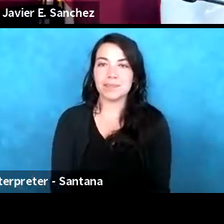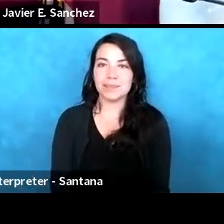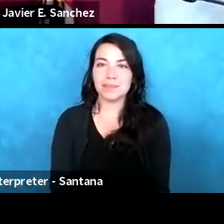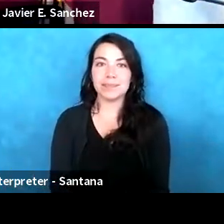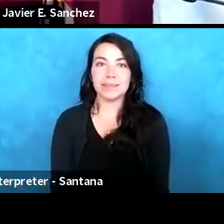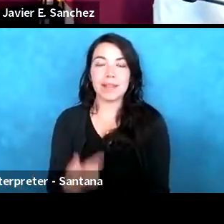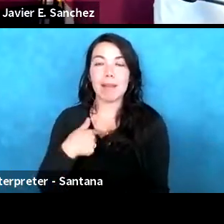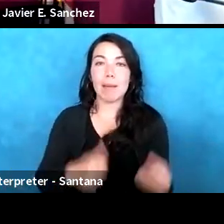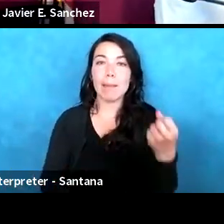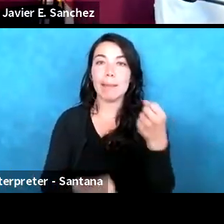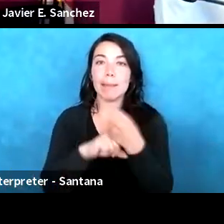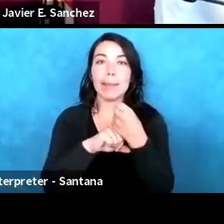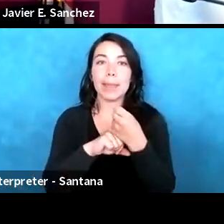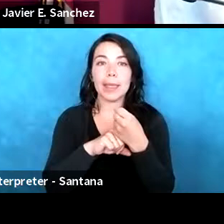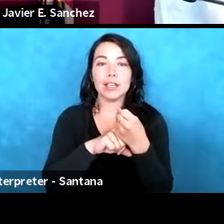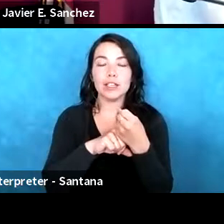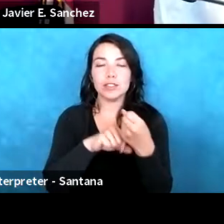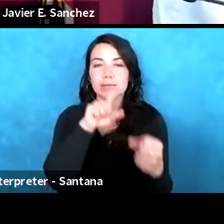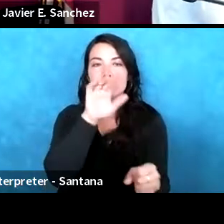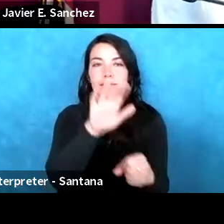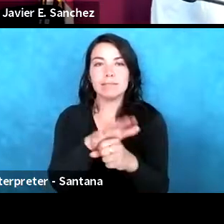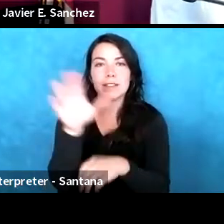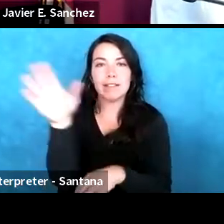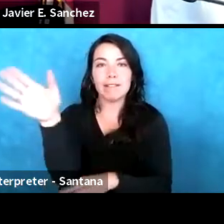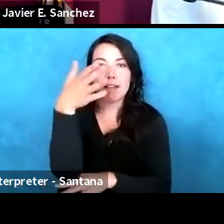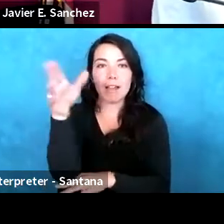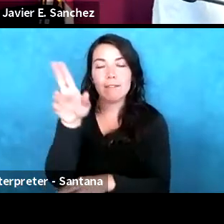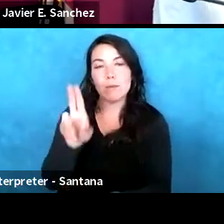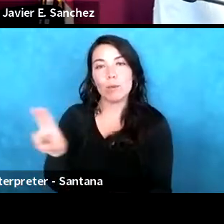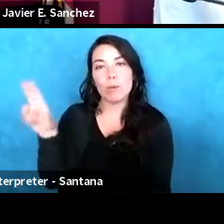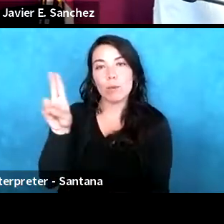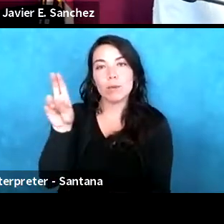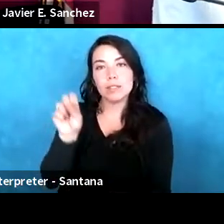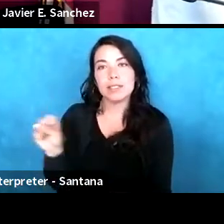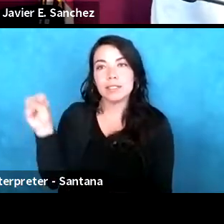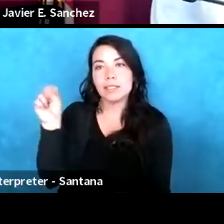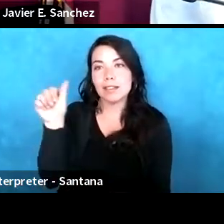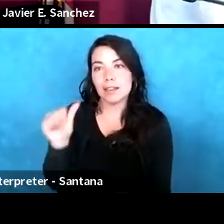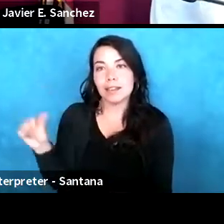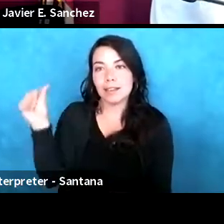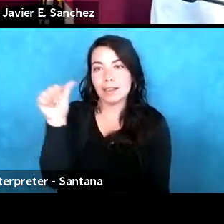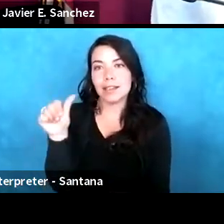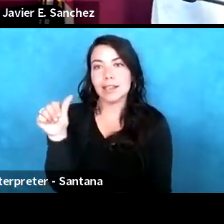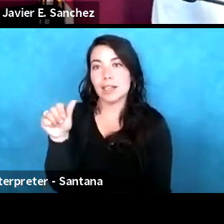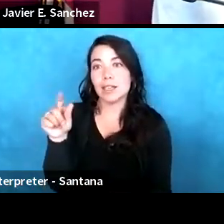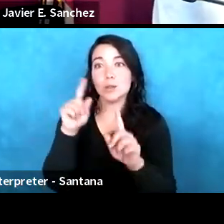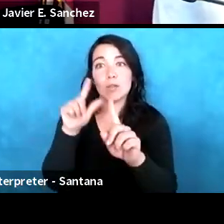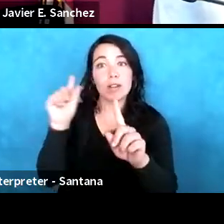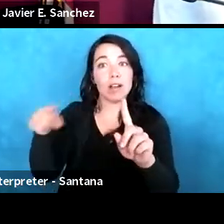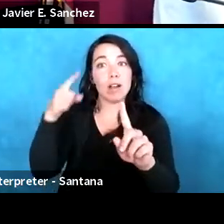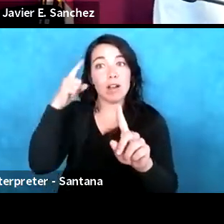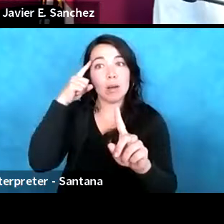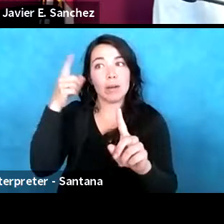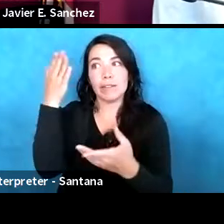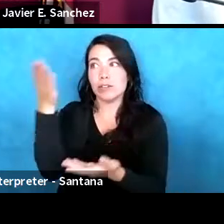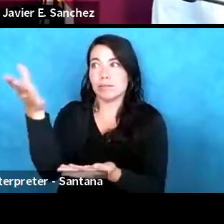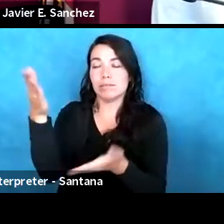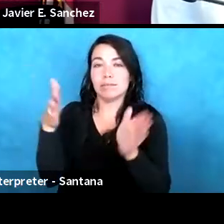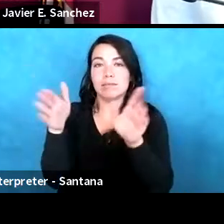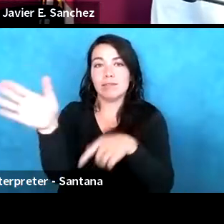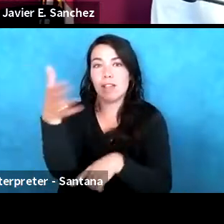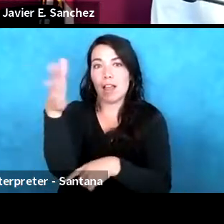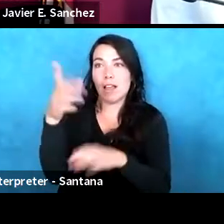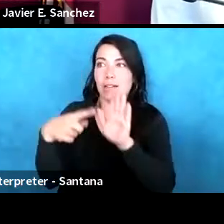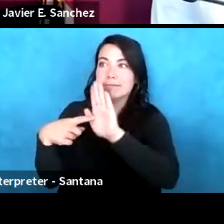Pledge of Allegiance to the flag of the United States of America and to the Republic for which it stands, one